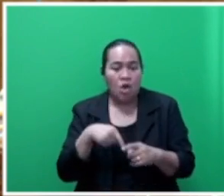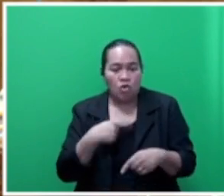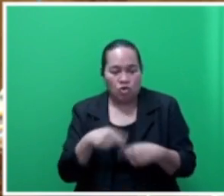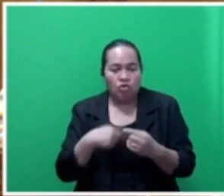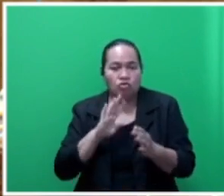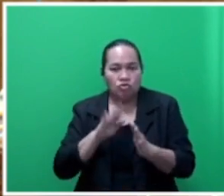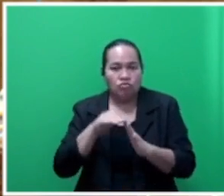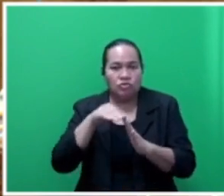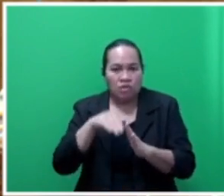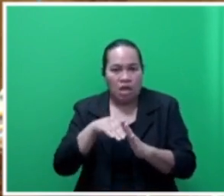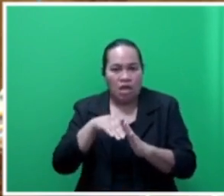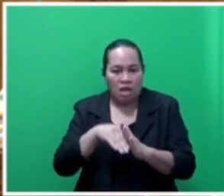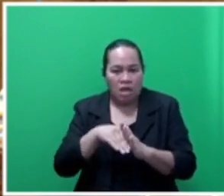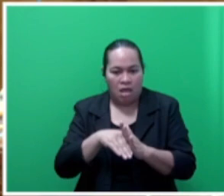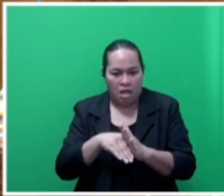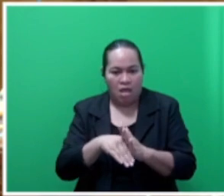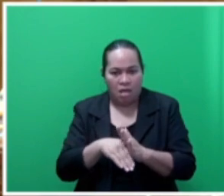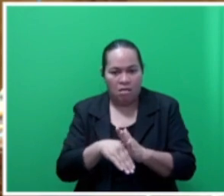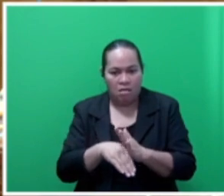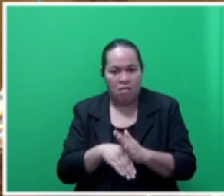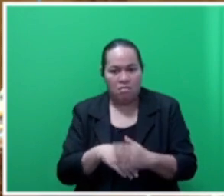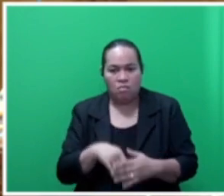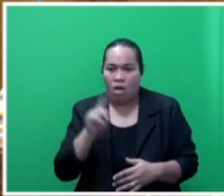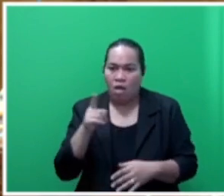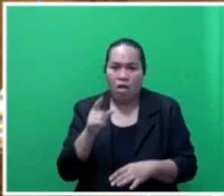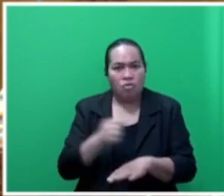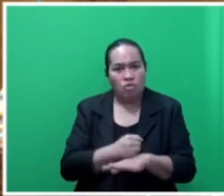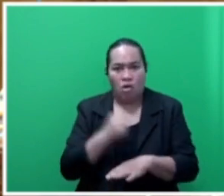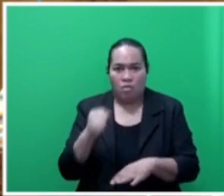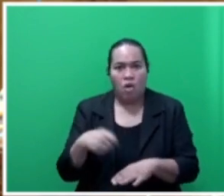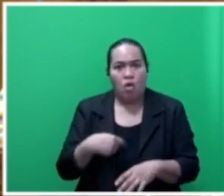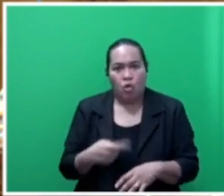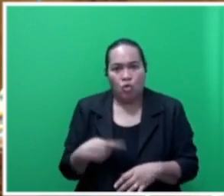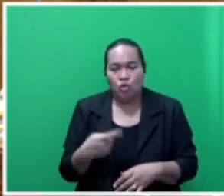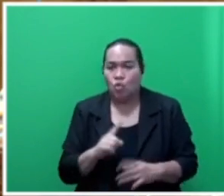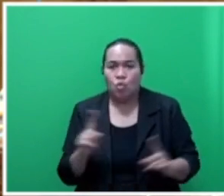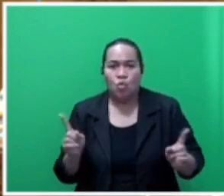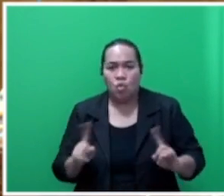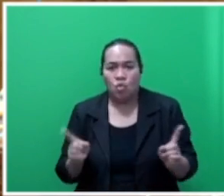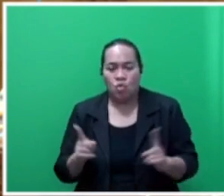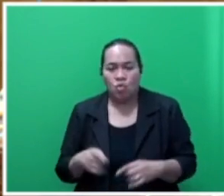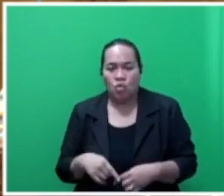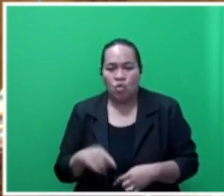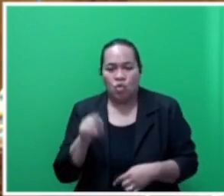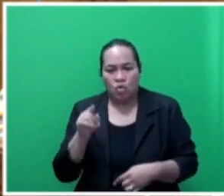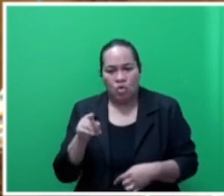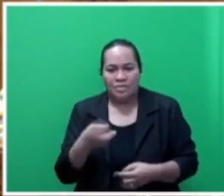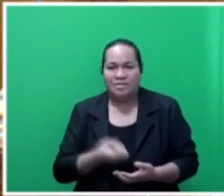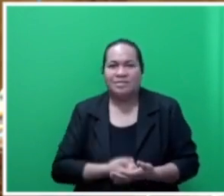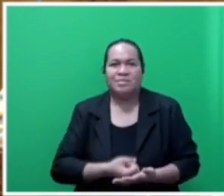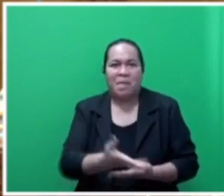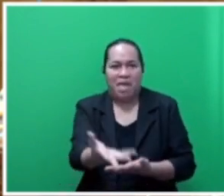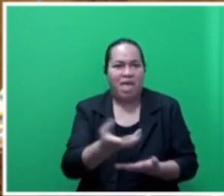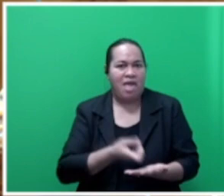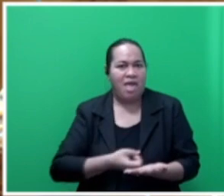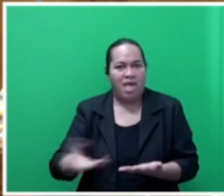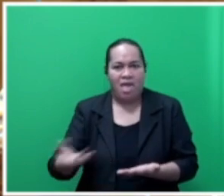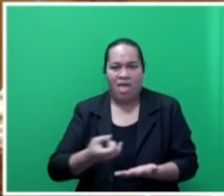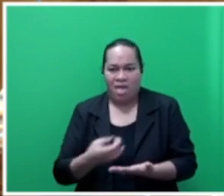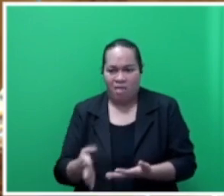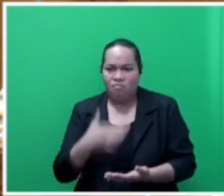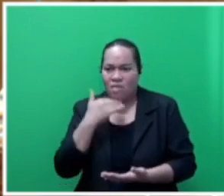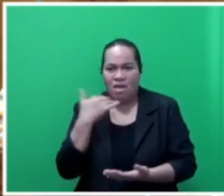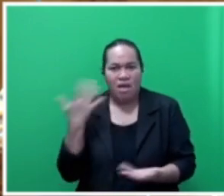to decline despite the fact that the government continues taking an expansionary